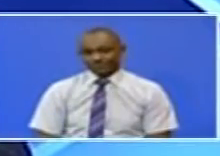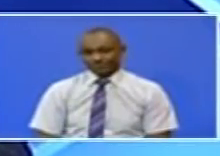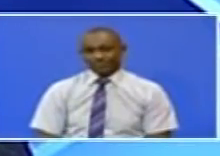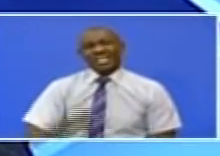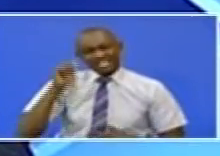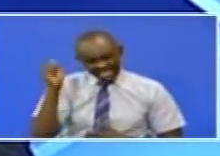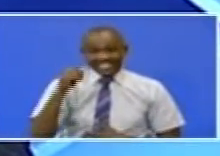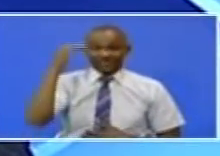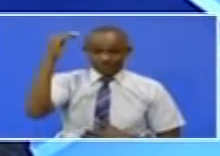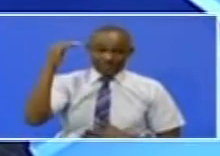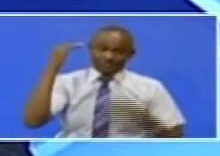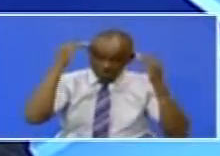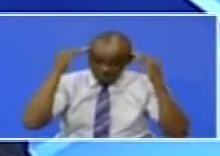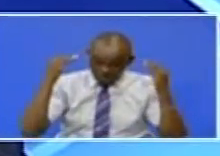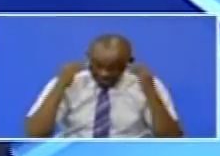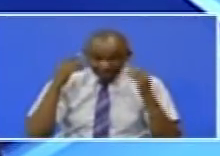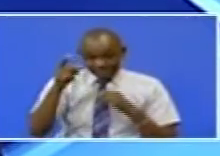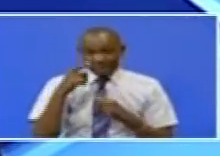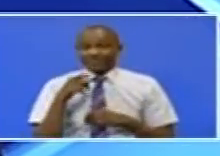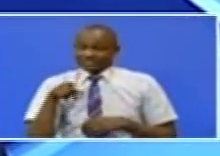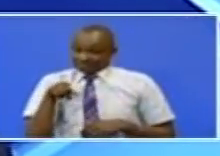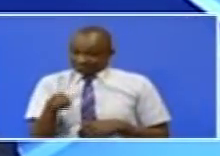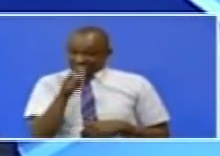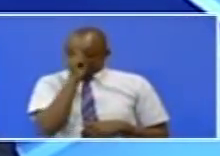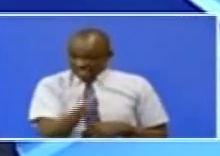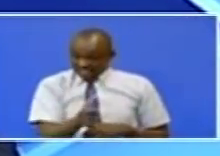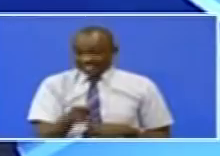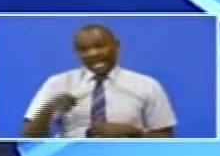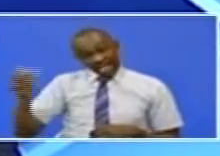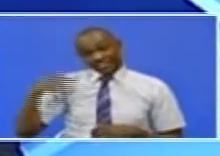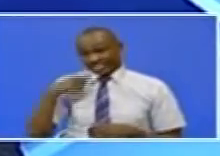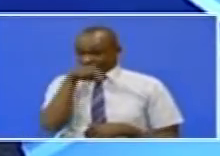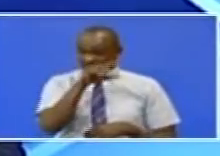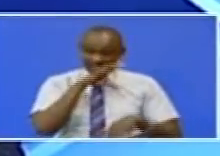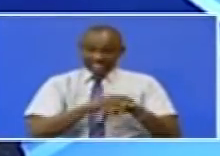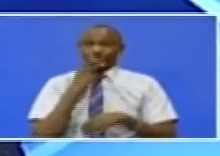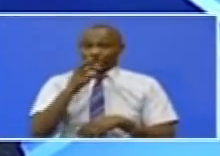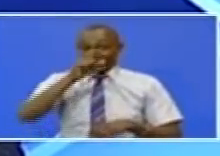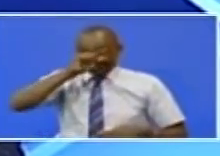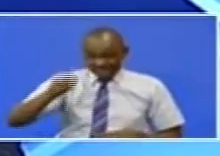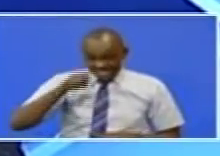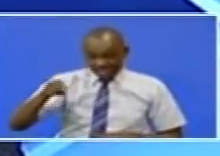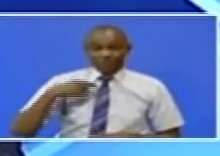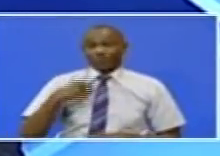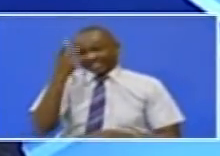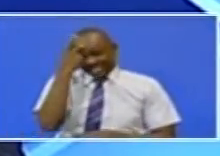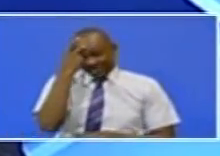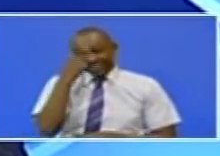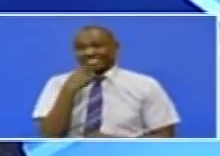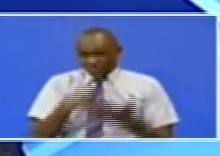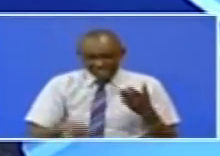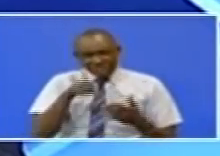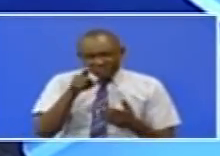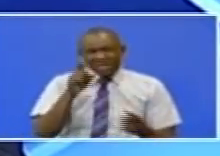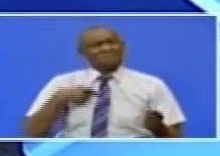Kenyan Supreme Court Judge Justice Philip Tunoi, who is accused of receiving a 200 million shilling bribe from Nairobi Governor Evans Kidero, says he has